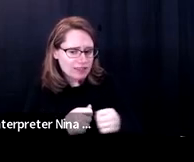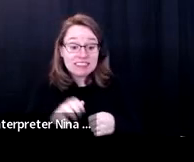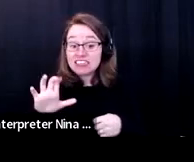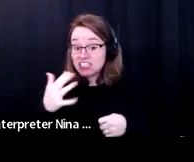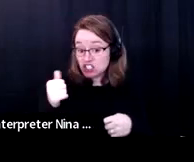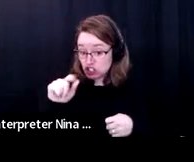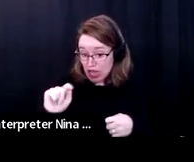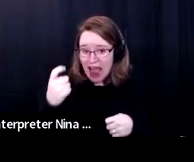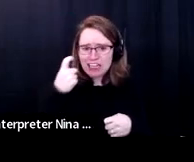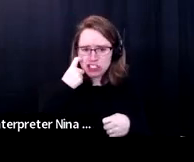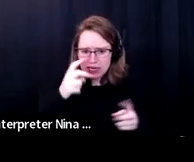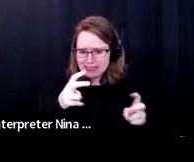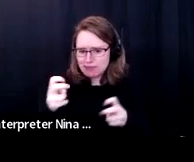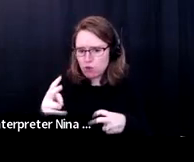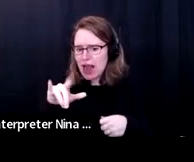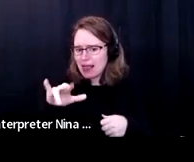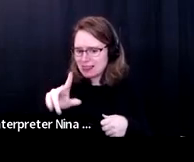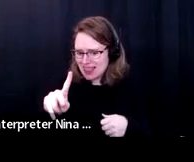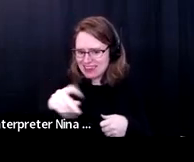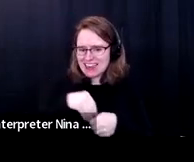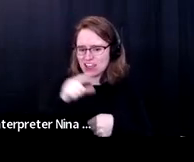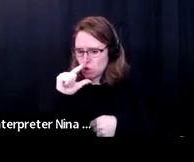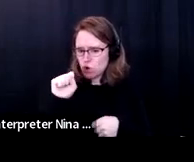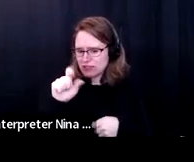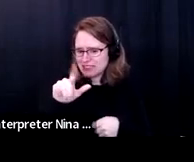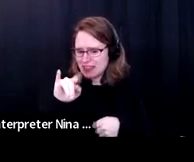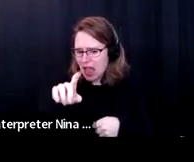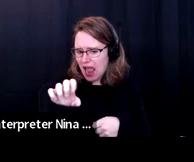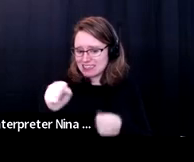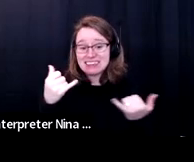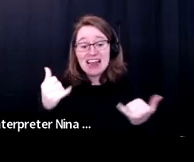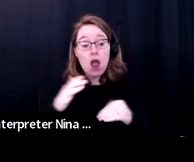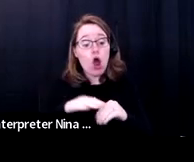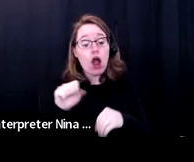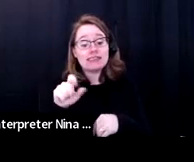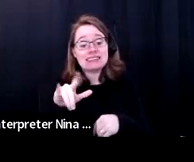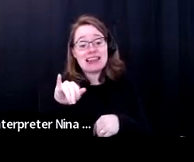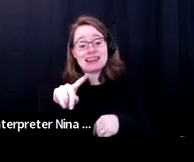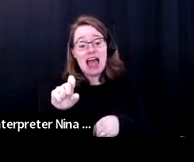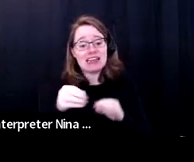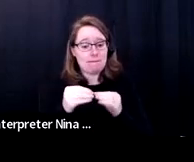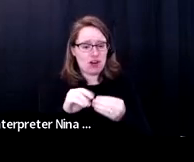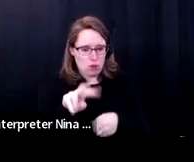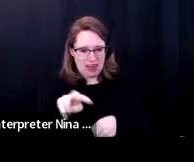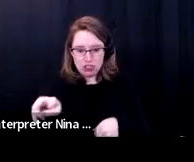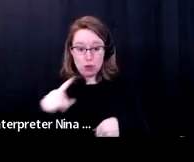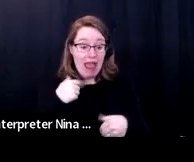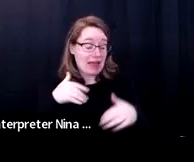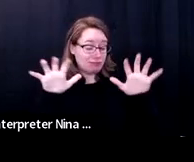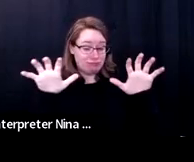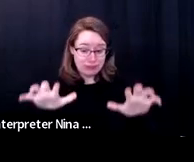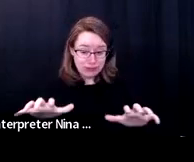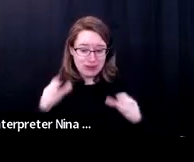put a link into the Google Slides, and we are on slide 22. And there's just a ton of information in